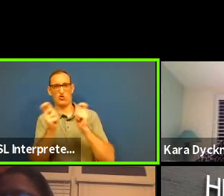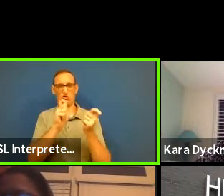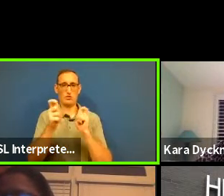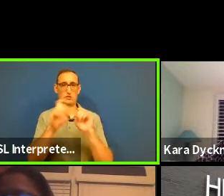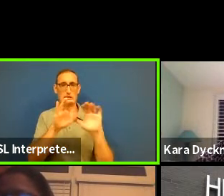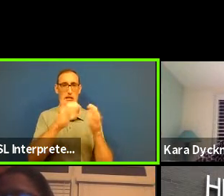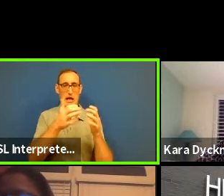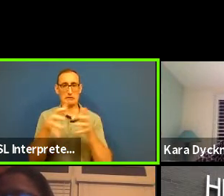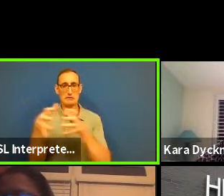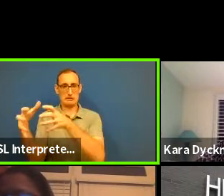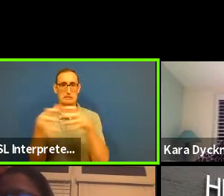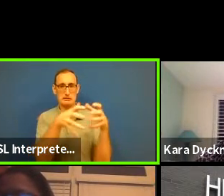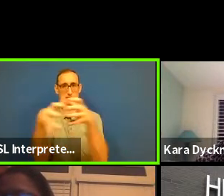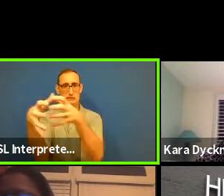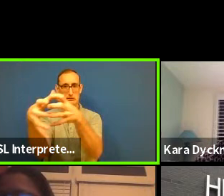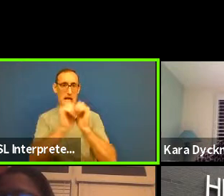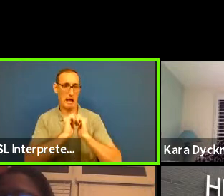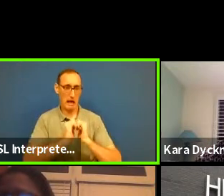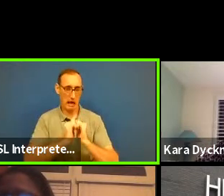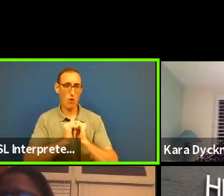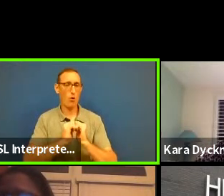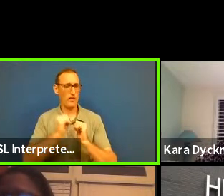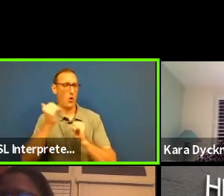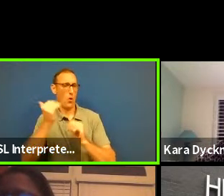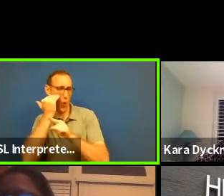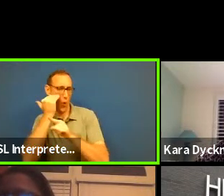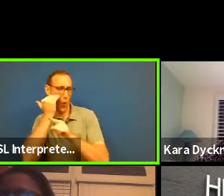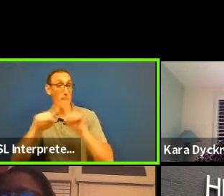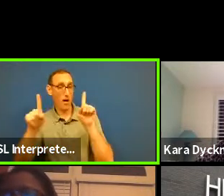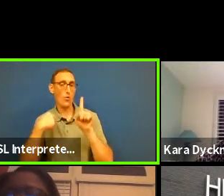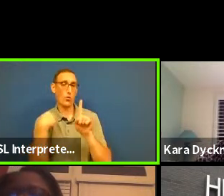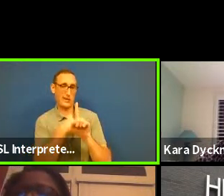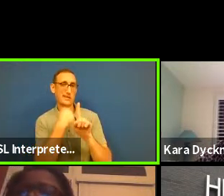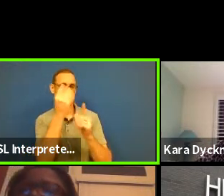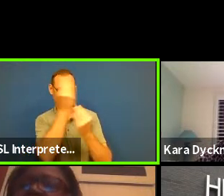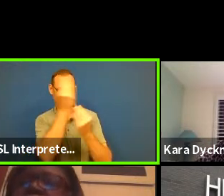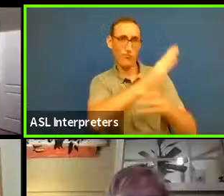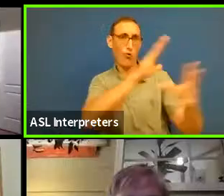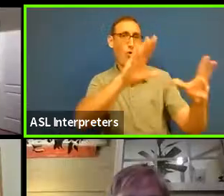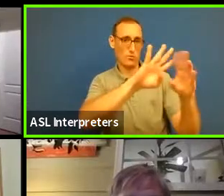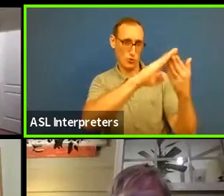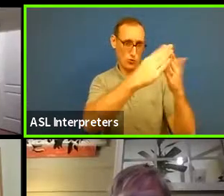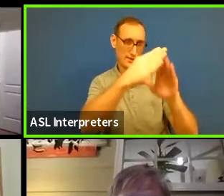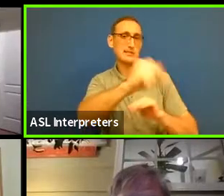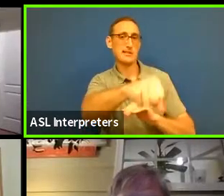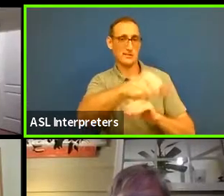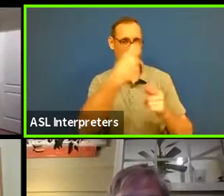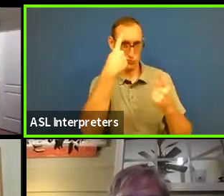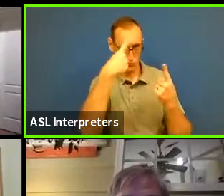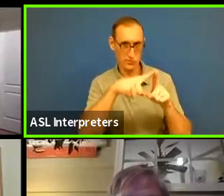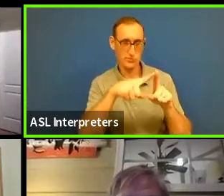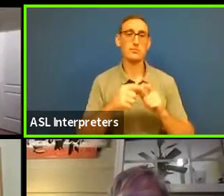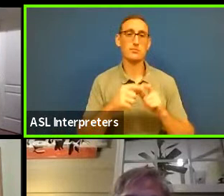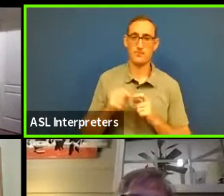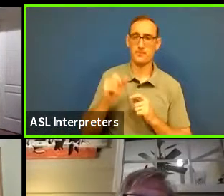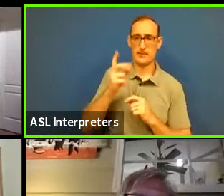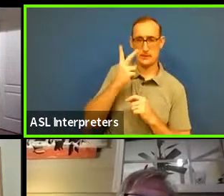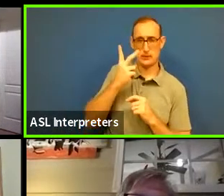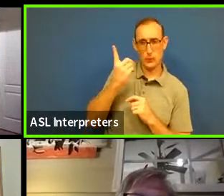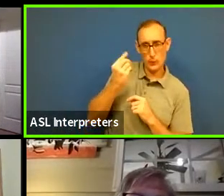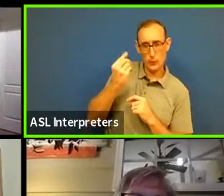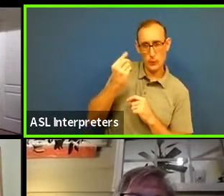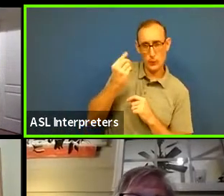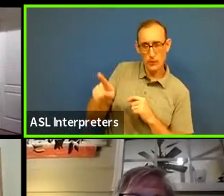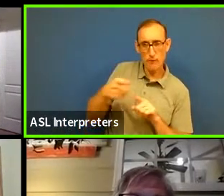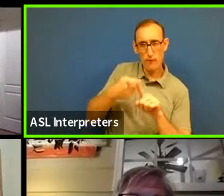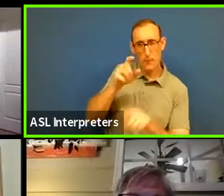of our stakeholders. Okay. I see that there's one more question from Mr.